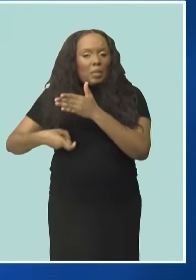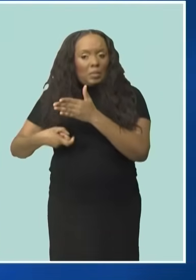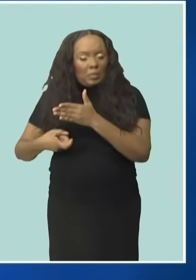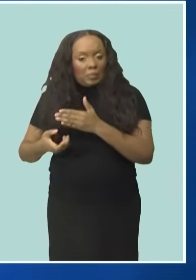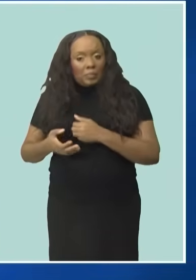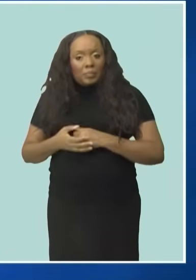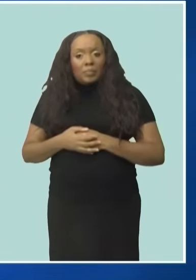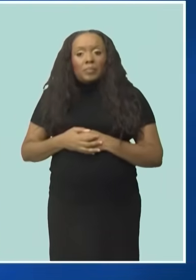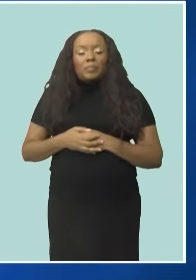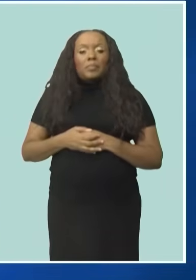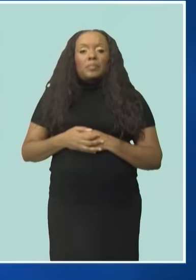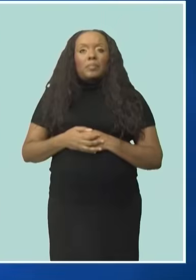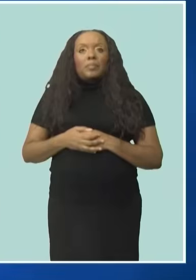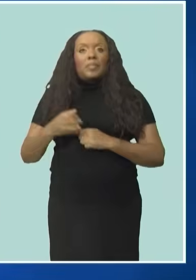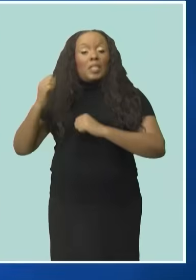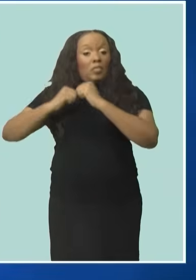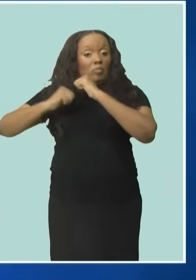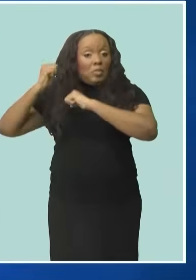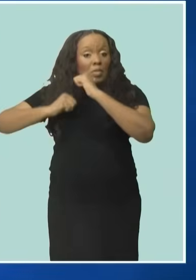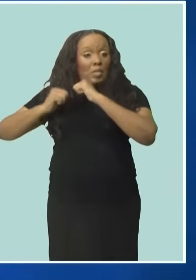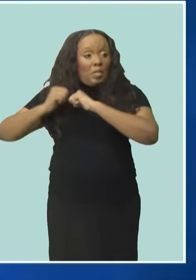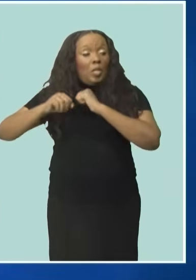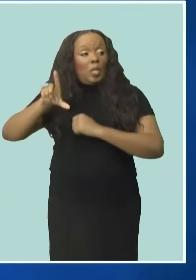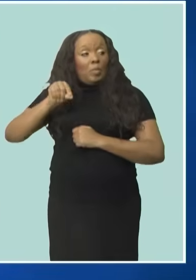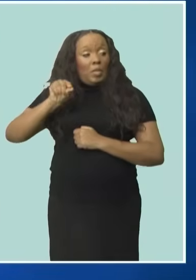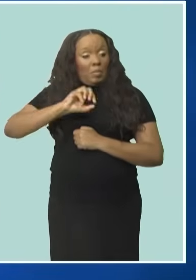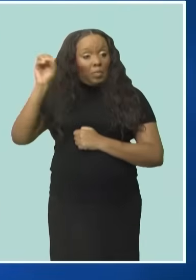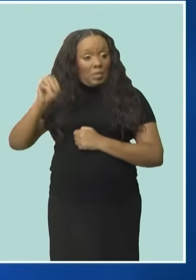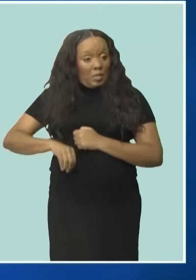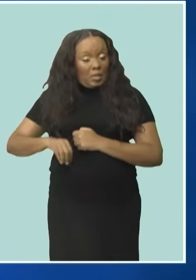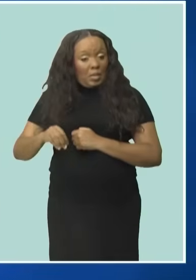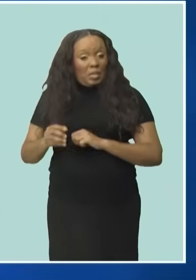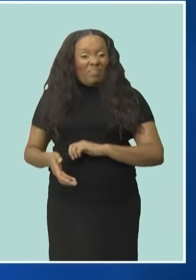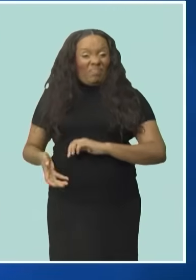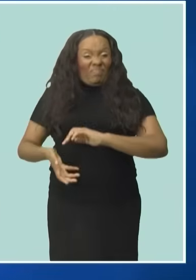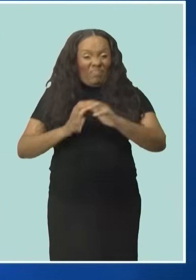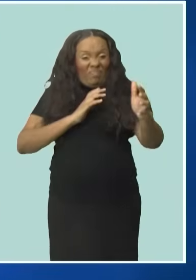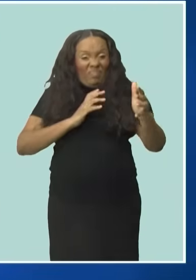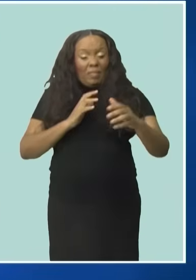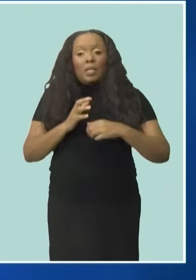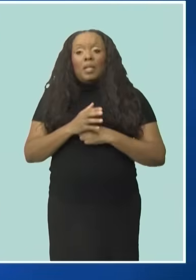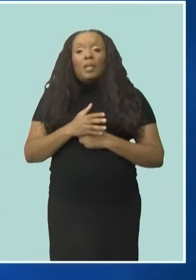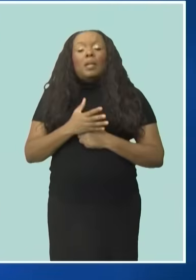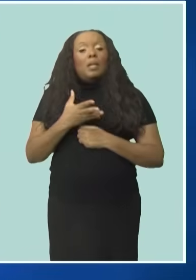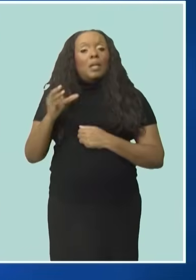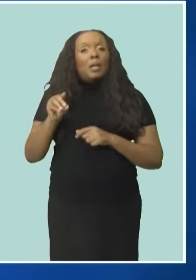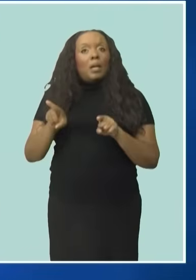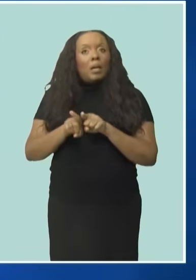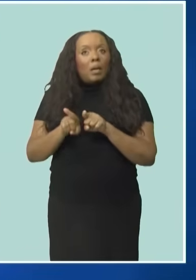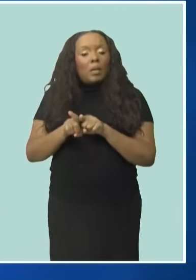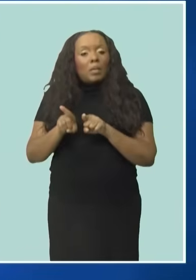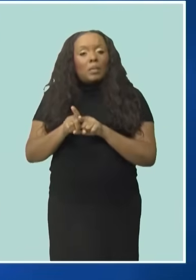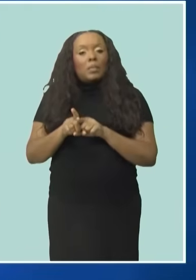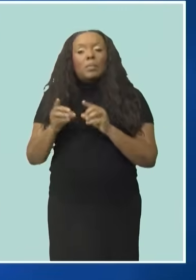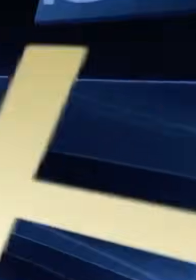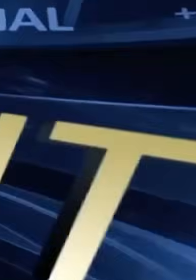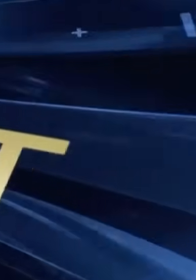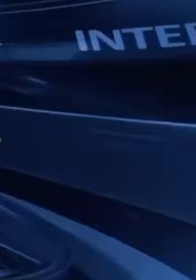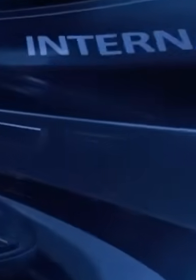Infrastructure sector suffered 20% of the total damage and incur in 29% of additional